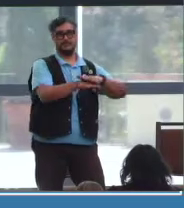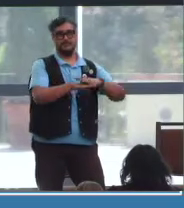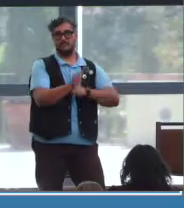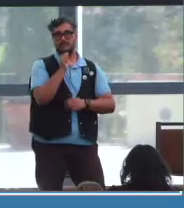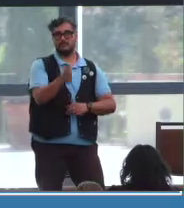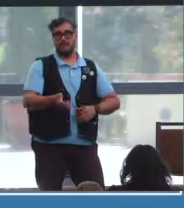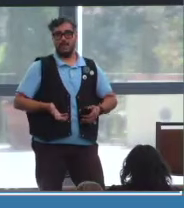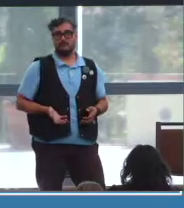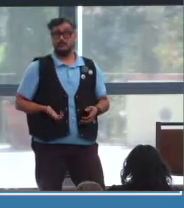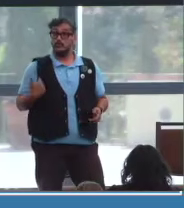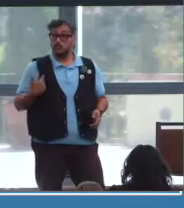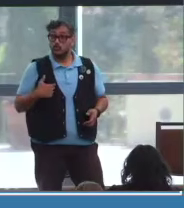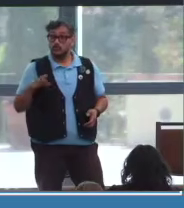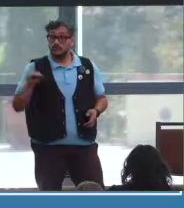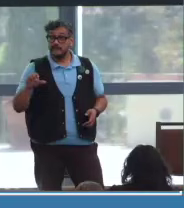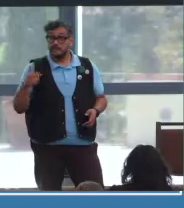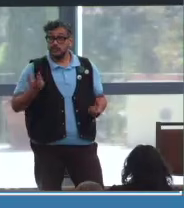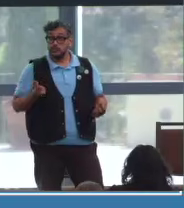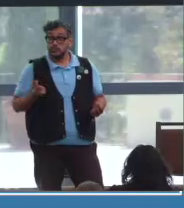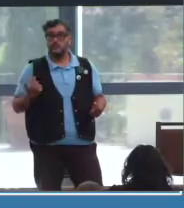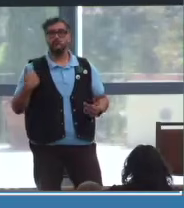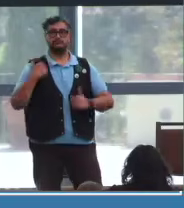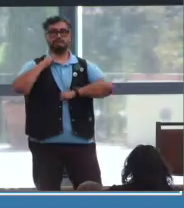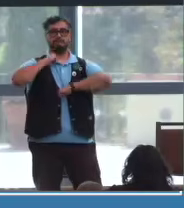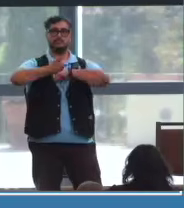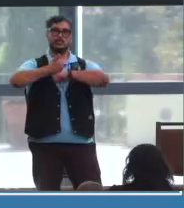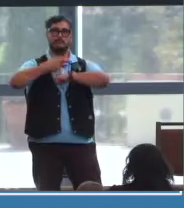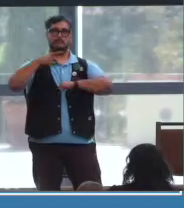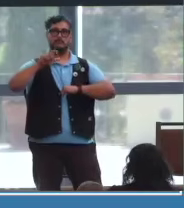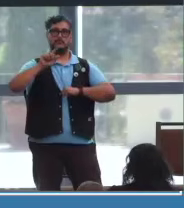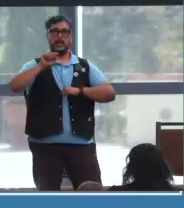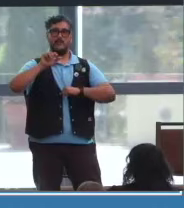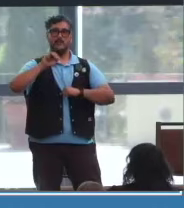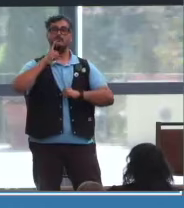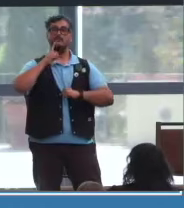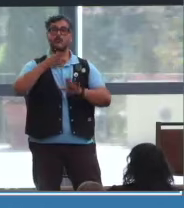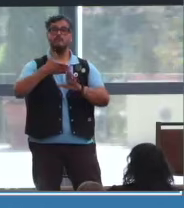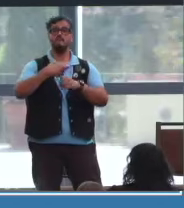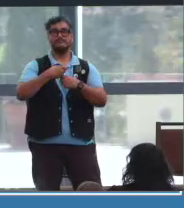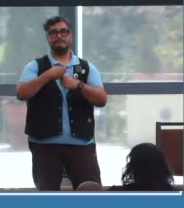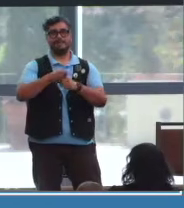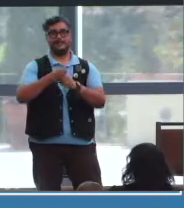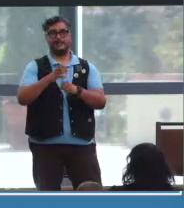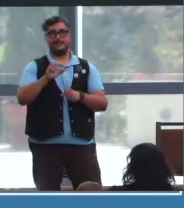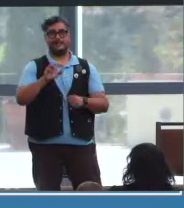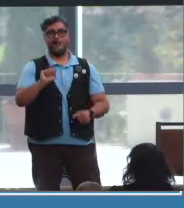What we have done at Fate is develop a platform for pre-making CAR T cells.